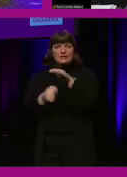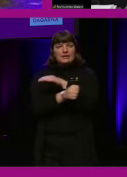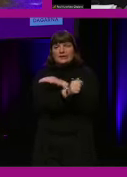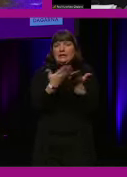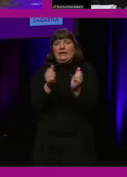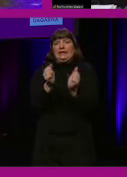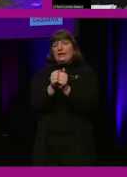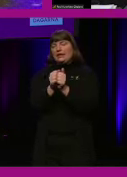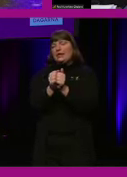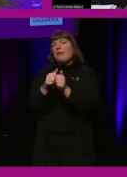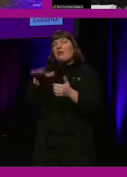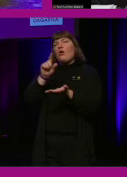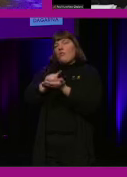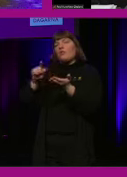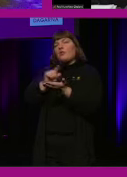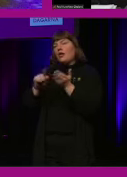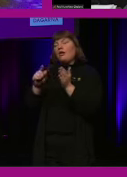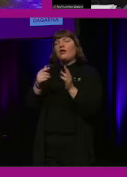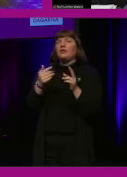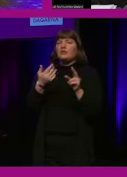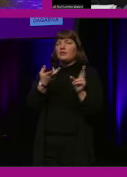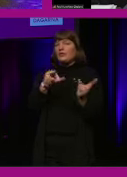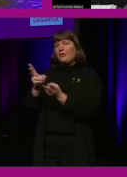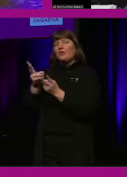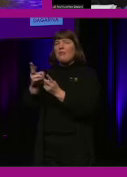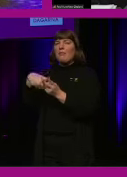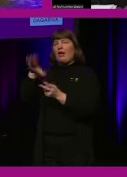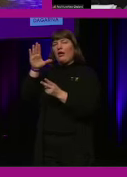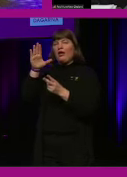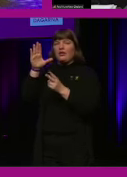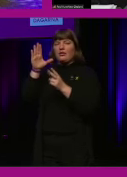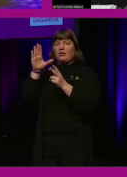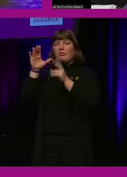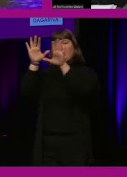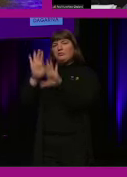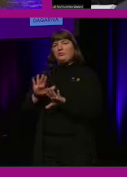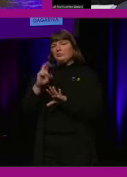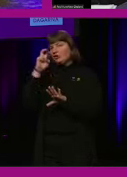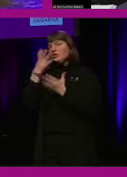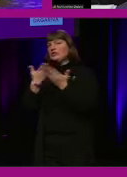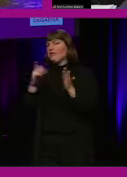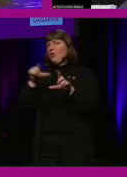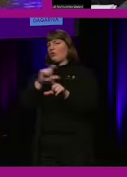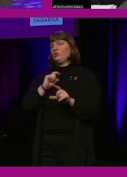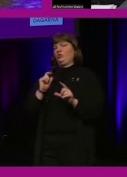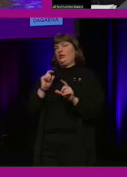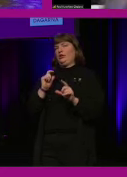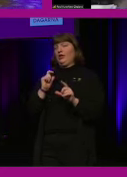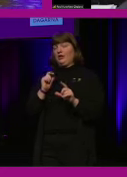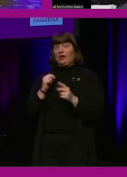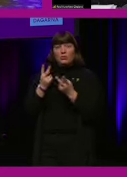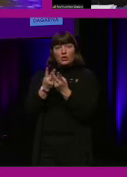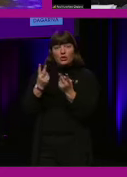power is often, in a democracy, somewhat elusive. It's often hidden. I don't mean by that there's